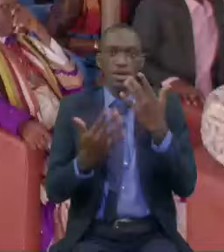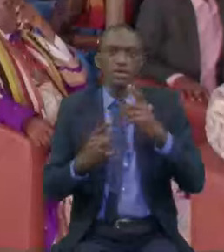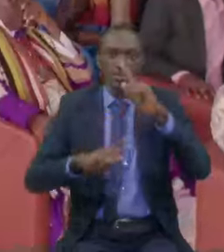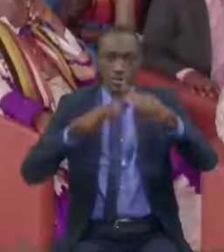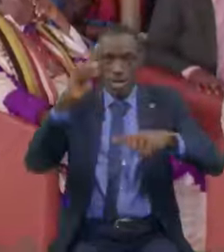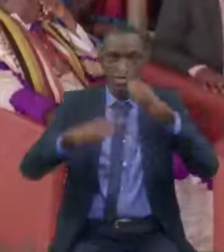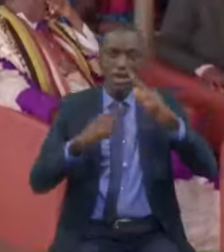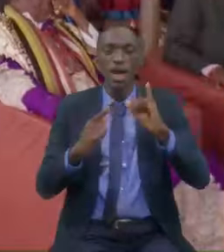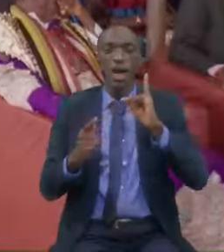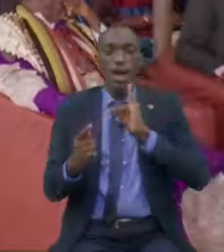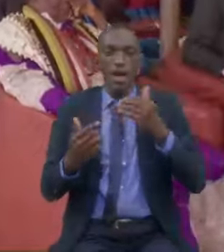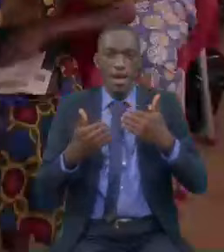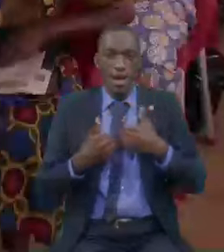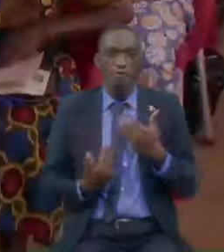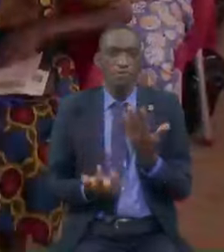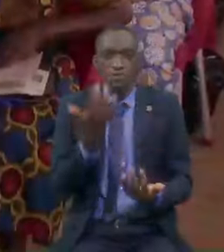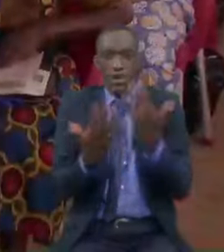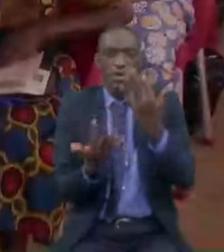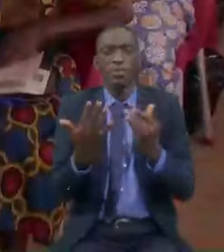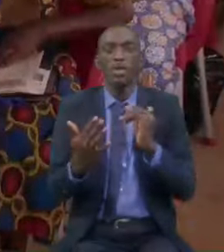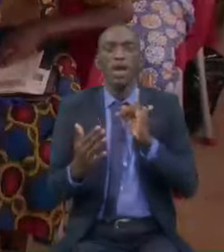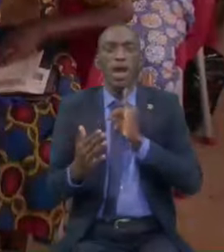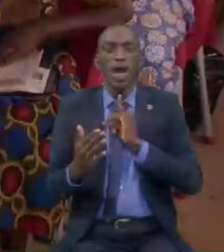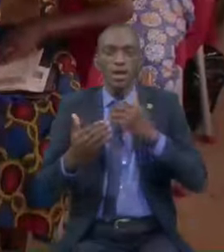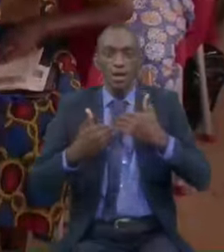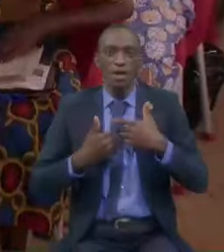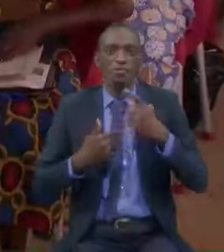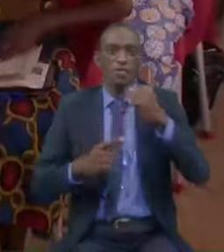the fire of the Holy Ghost.